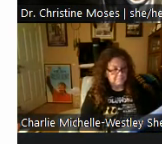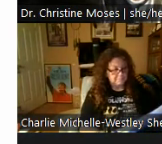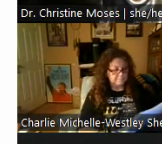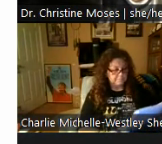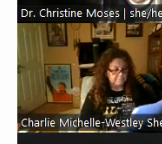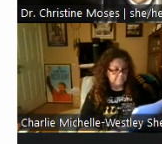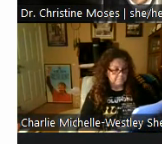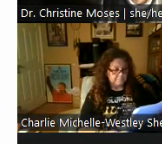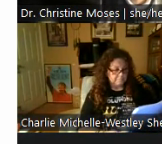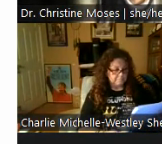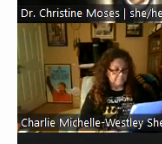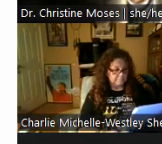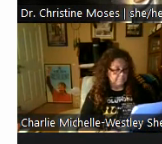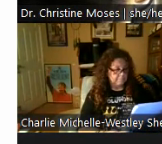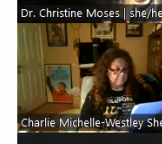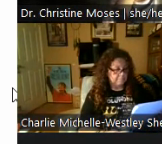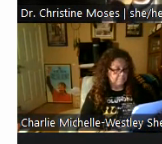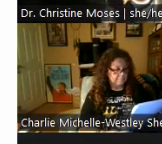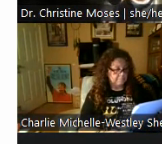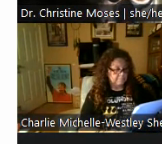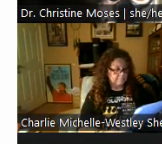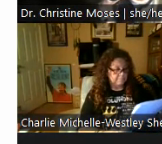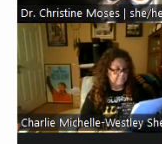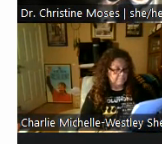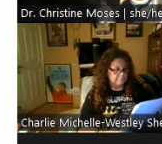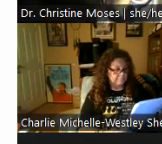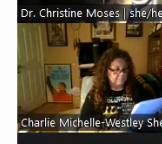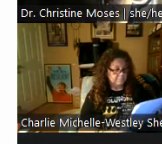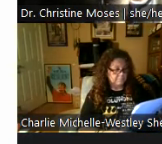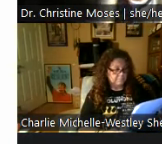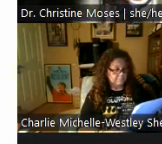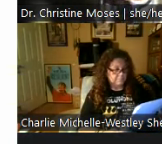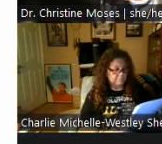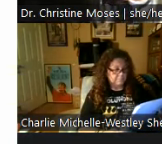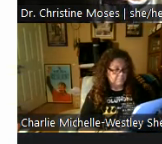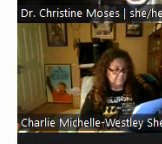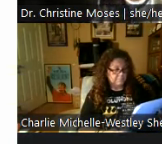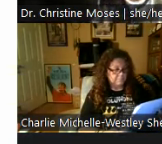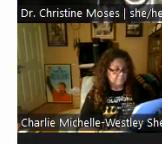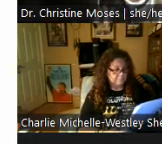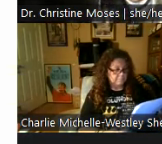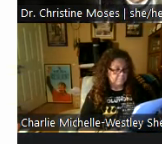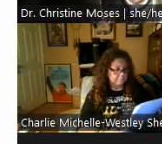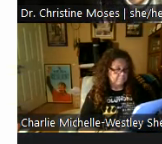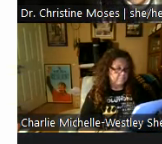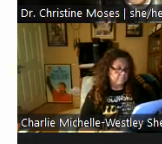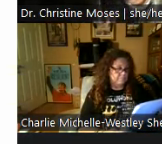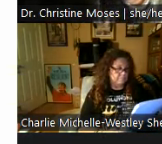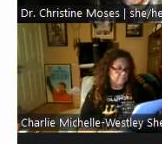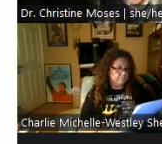accommodations to ensure accessibility. 1, the complainant can appear with their advocate as well as support person and or